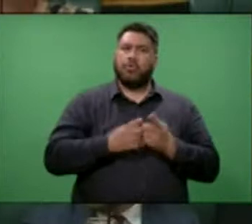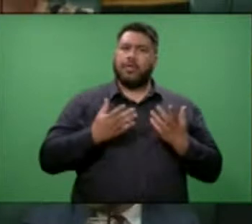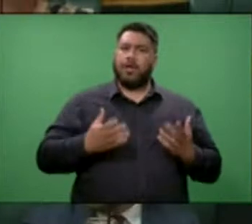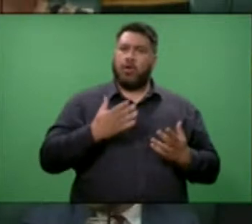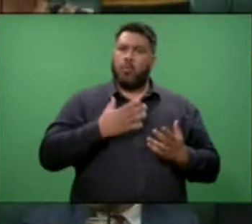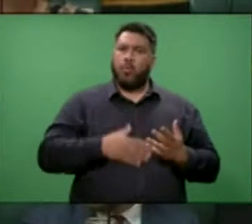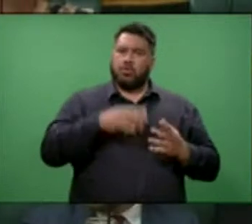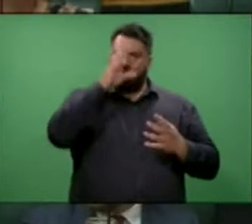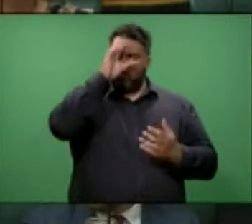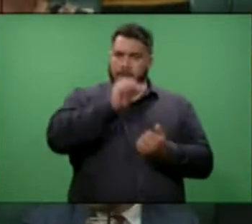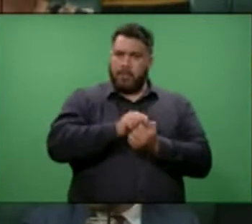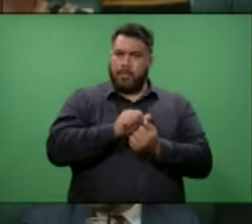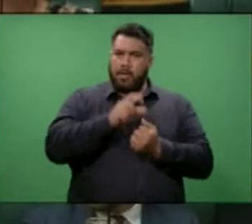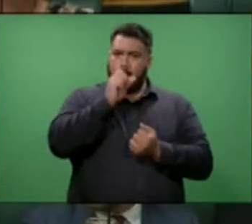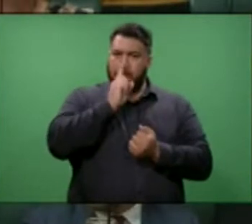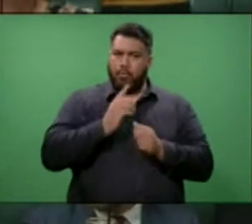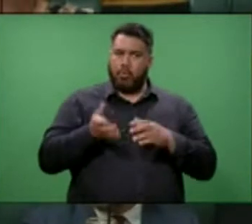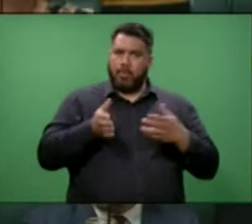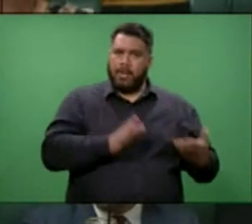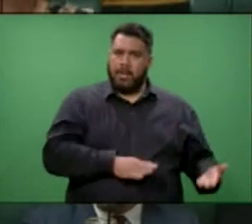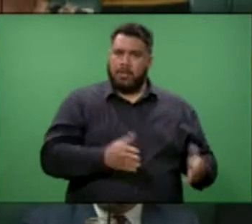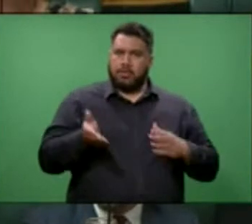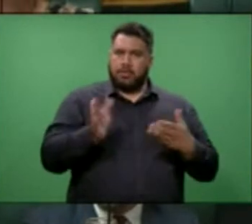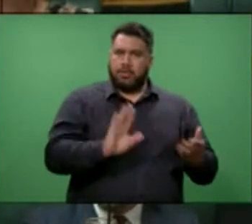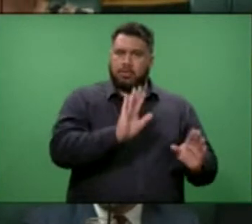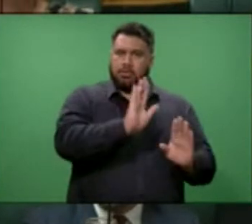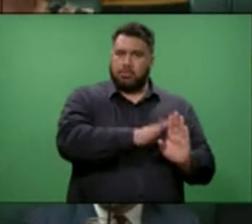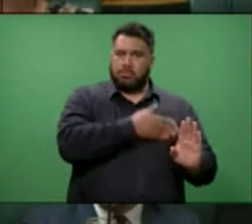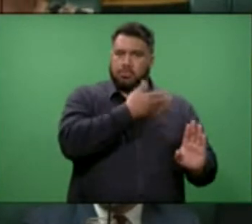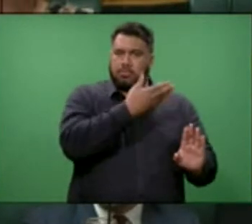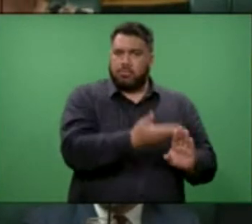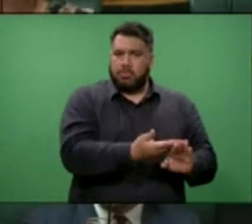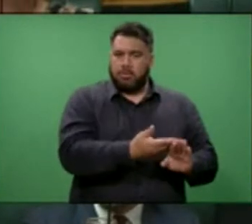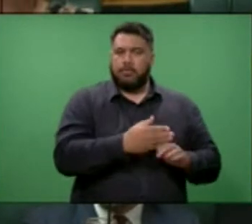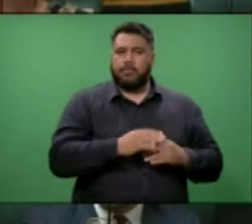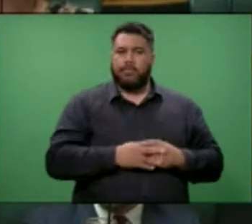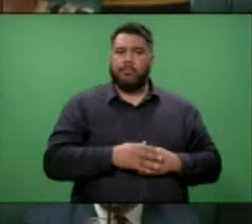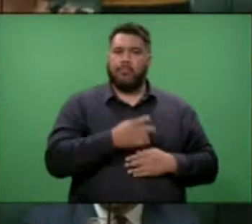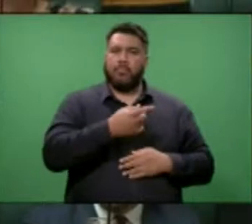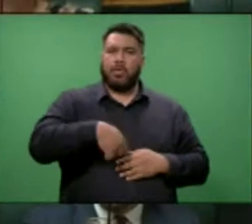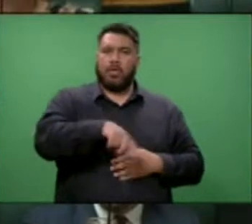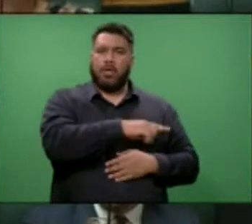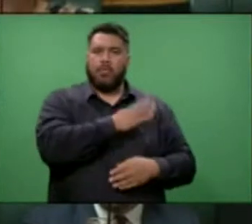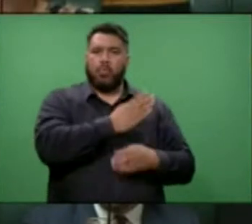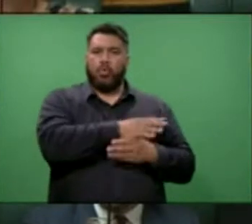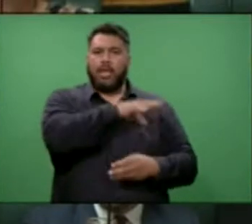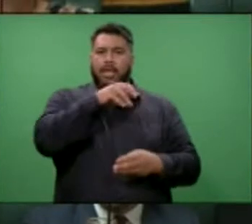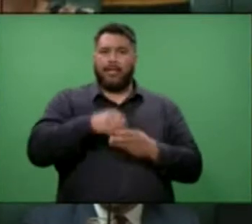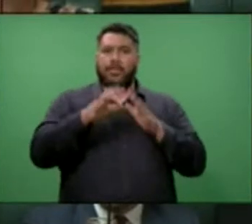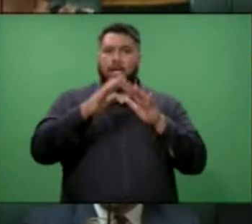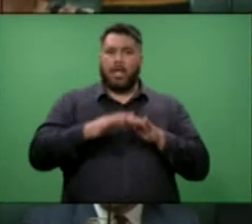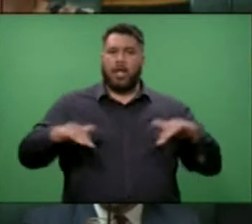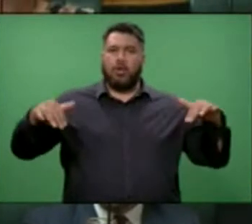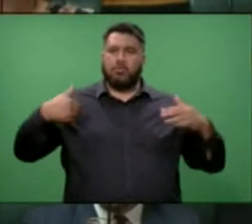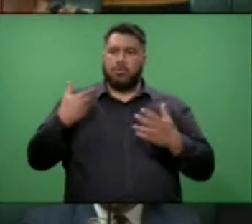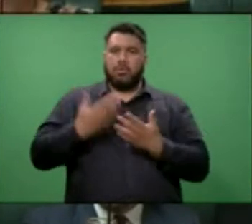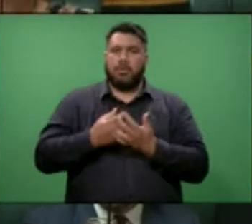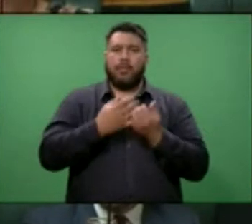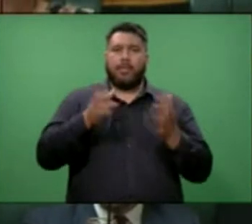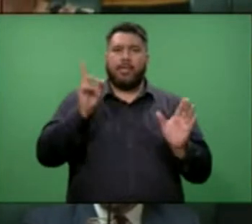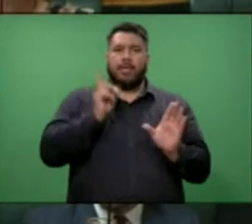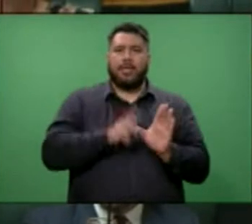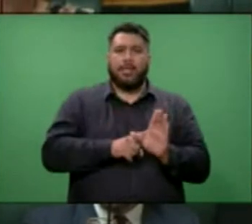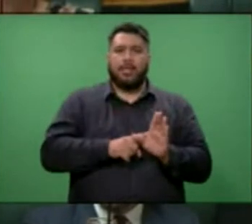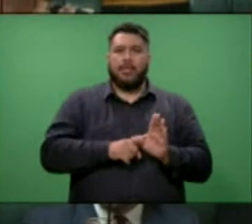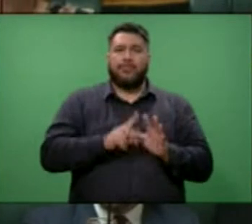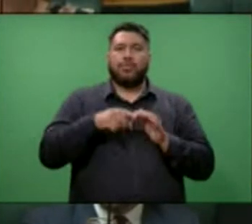mate, haere. Ko tōku hoa a Rudy Taylor, tētahi, I tērā wiki kua tukuna atu ki te kōpū o te whenua. Nā reira Rudy,